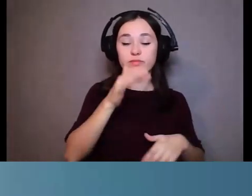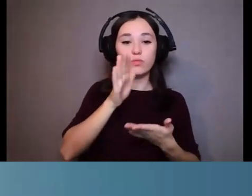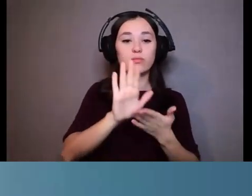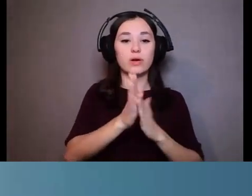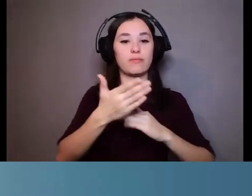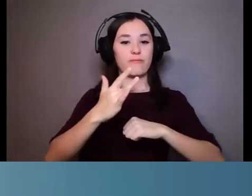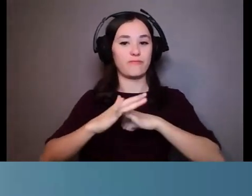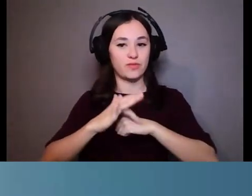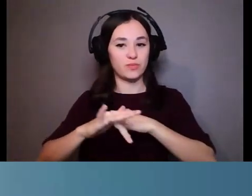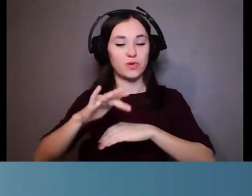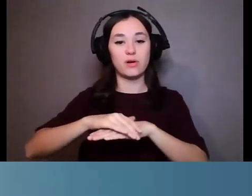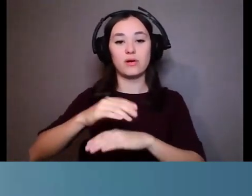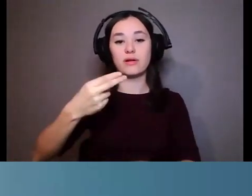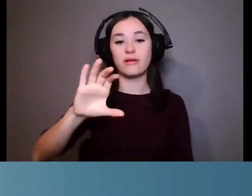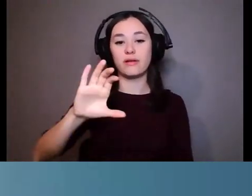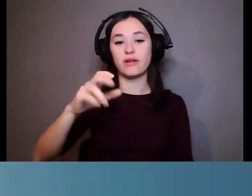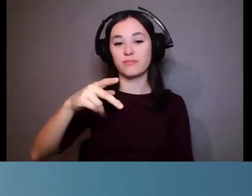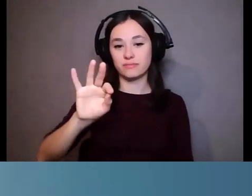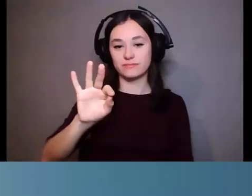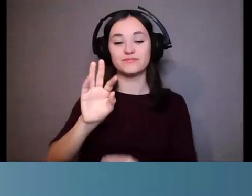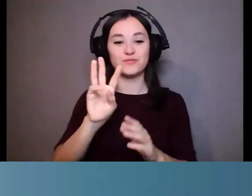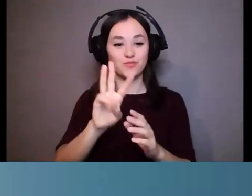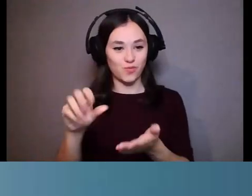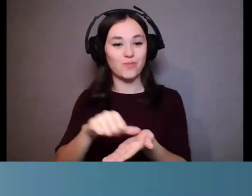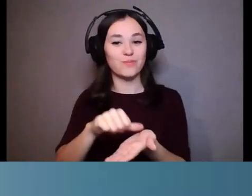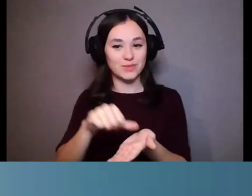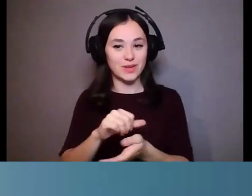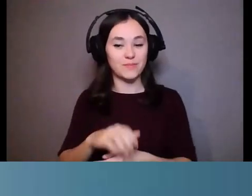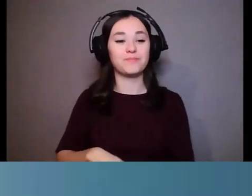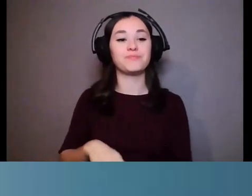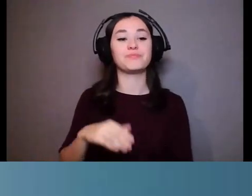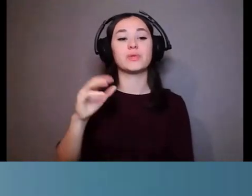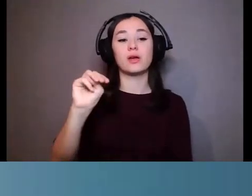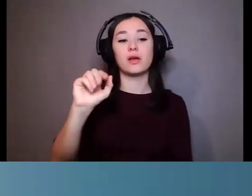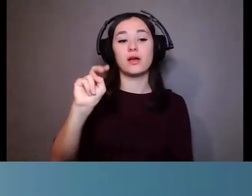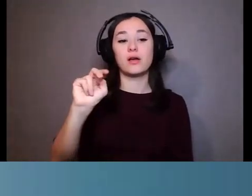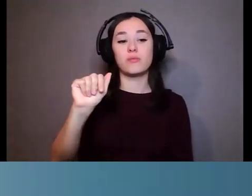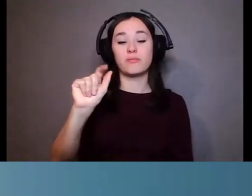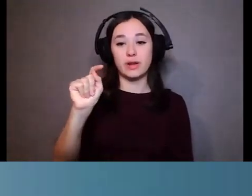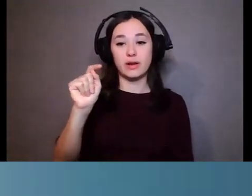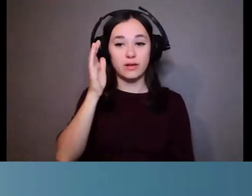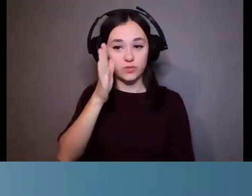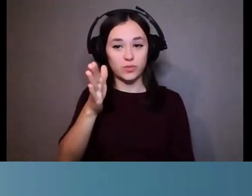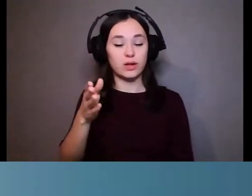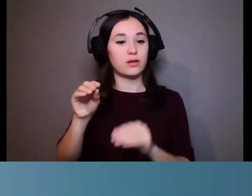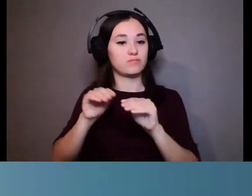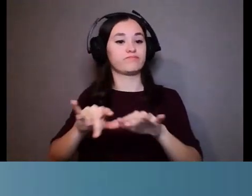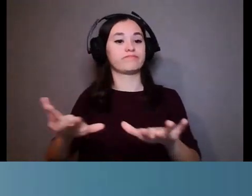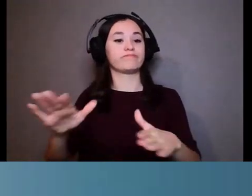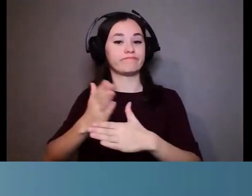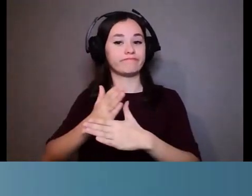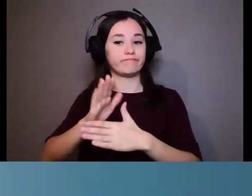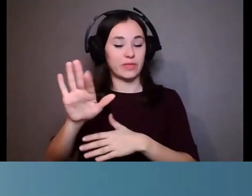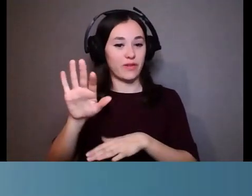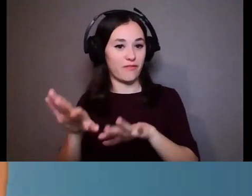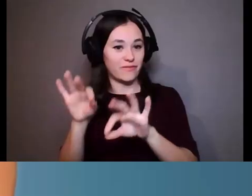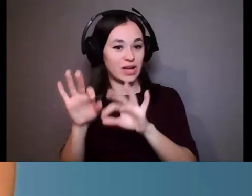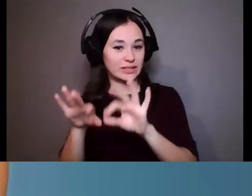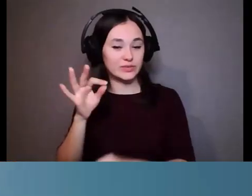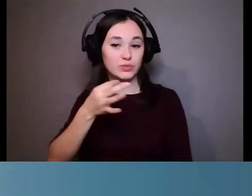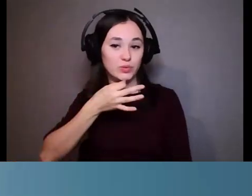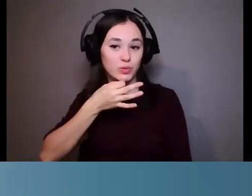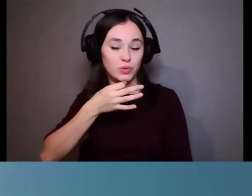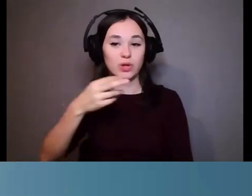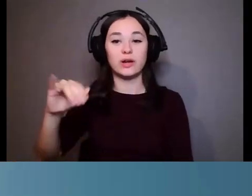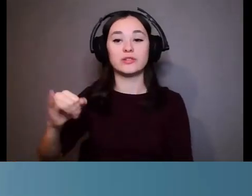website. And Manat will also be sharing the findings of their landscape analysis at an upcoming JBC hearing